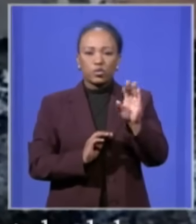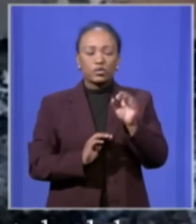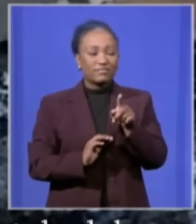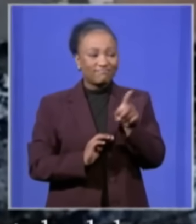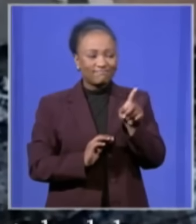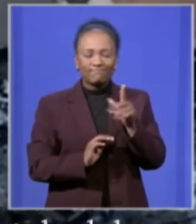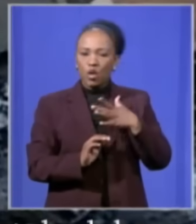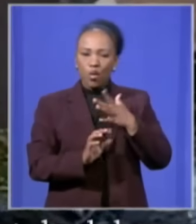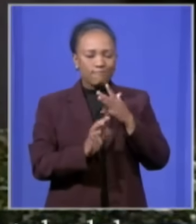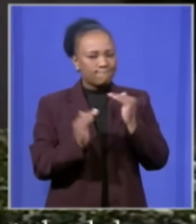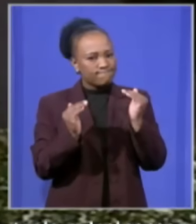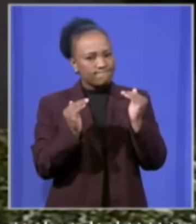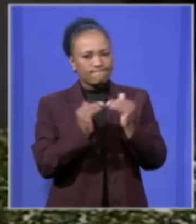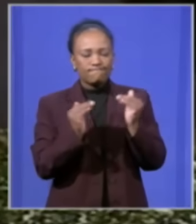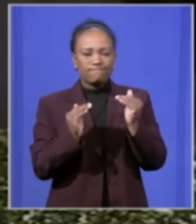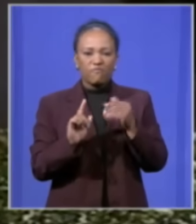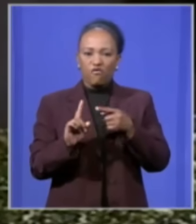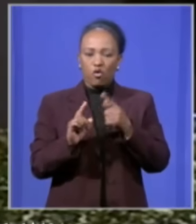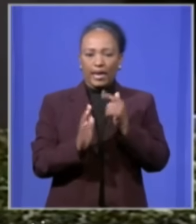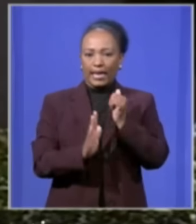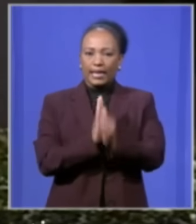leihlo.